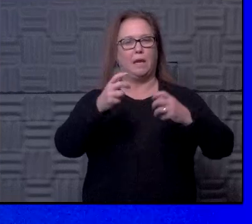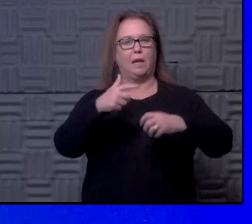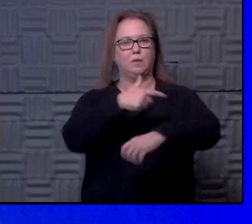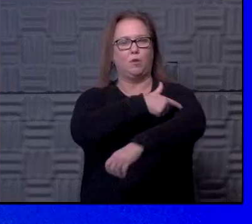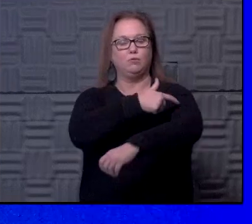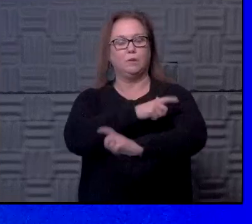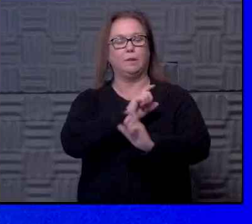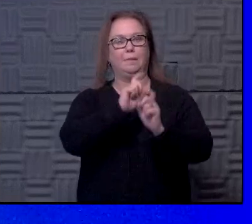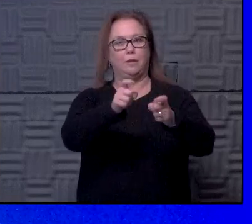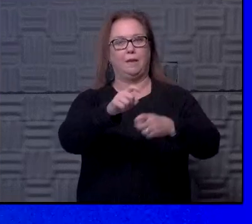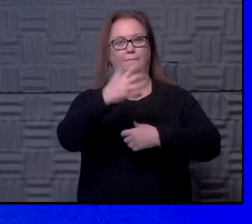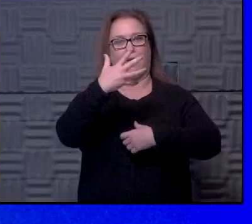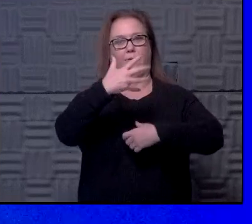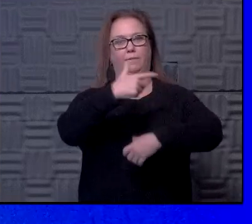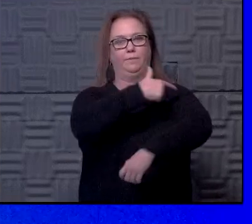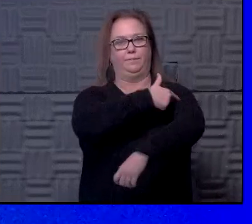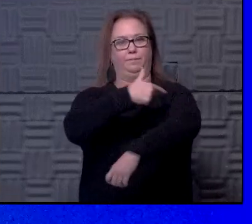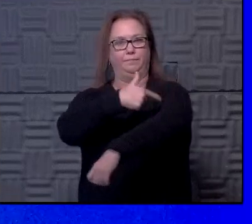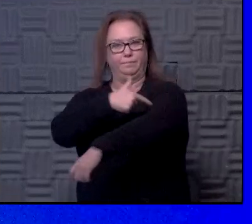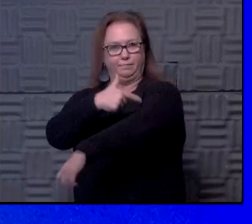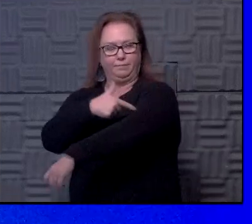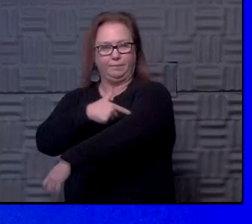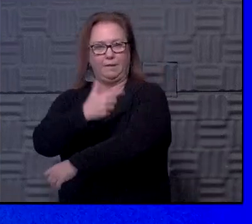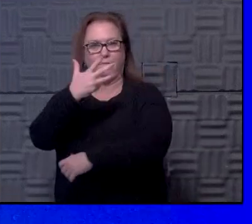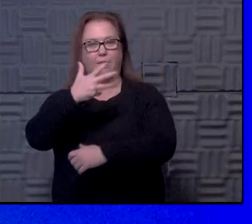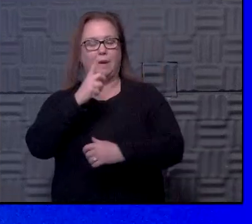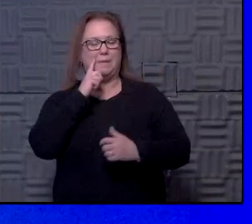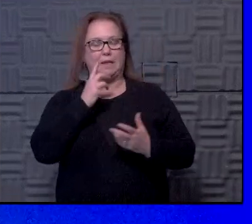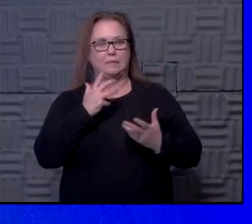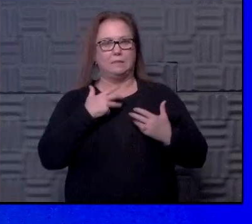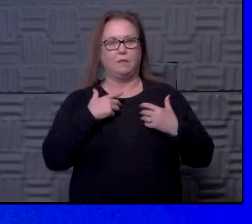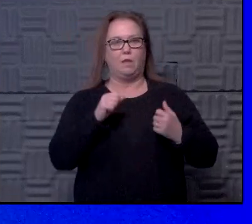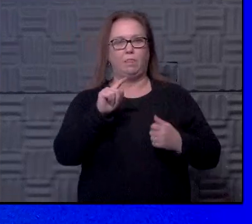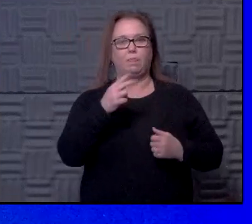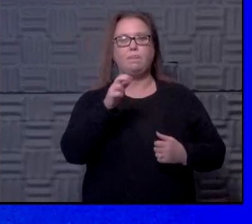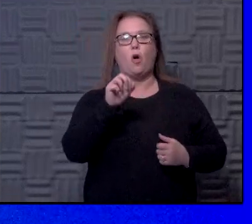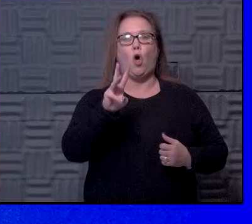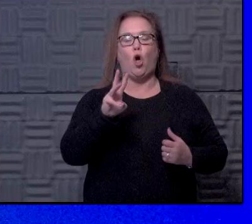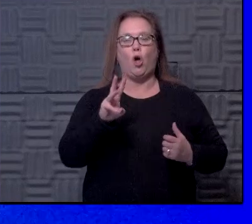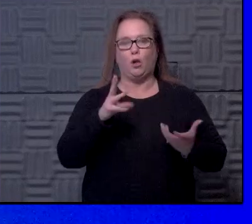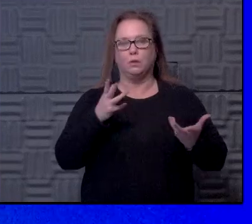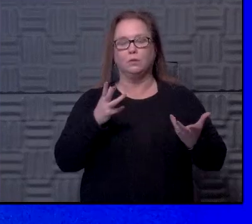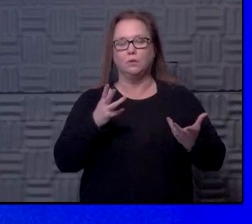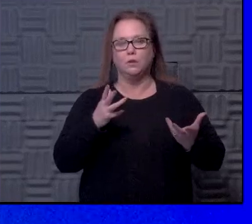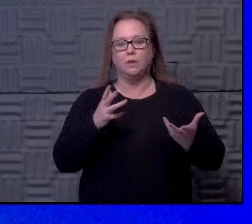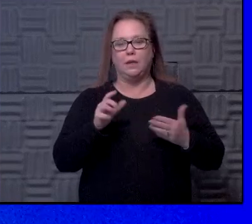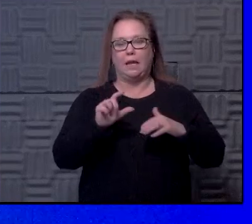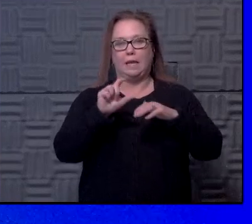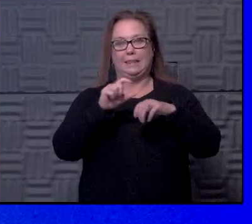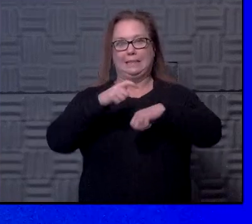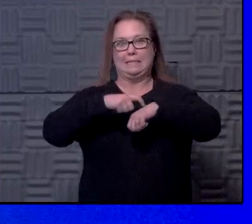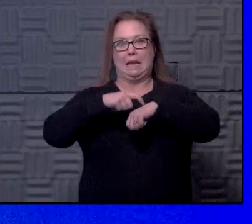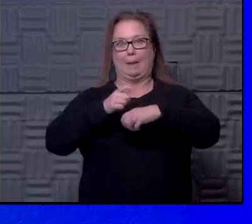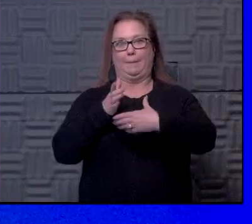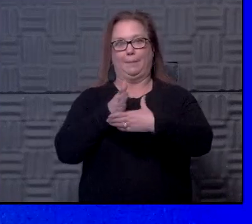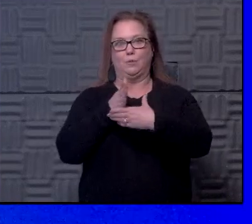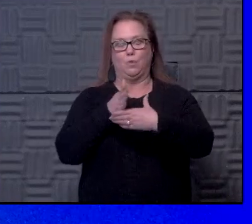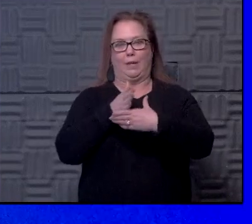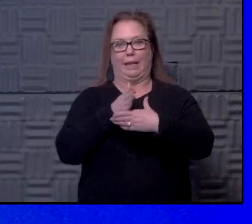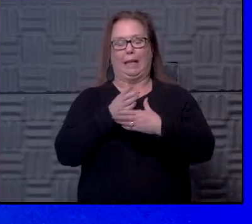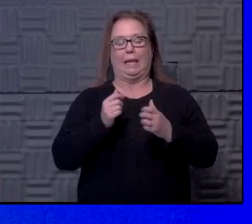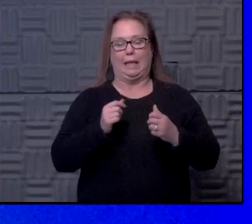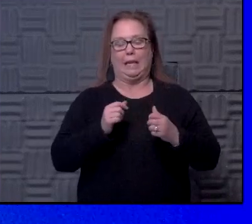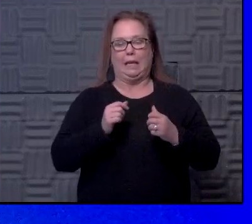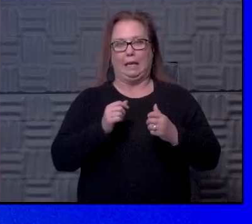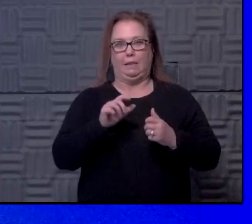that you can give 5 doses. So because of the thawing process and the relative little amount of time that you have to use it after